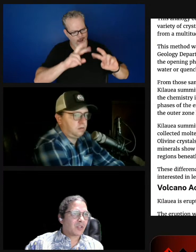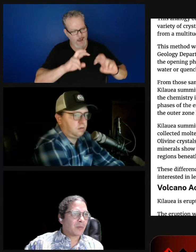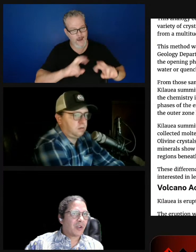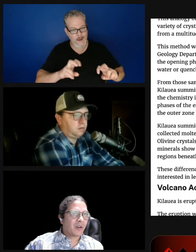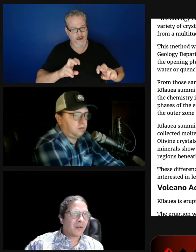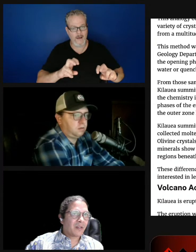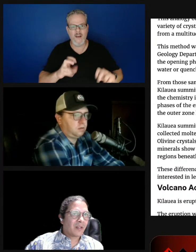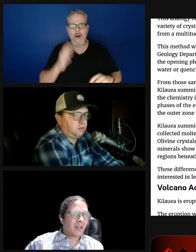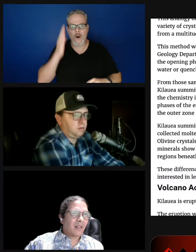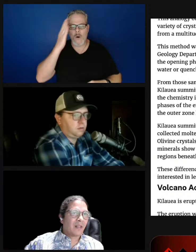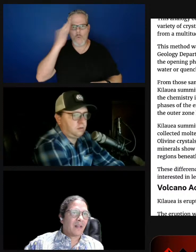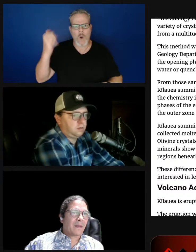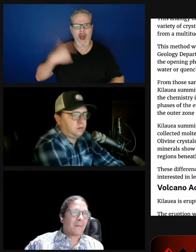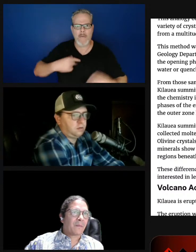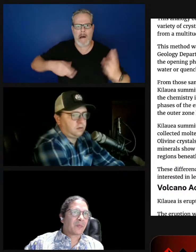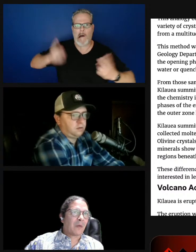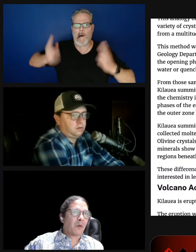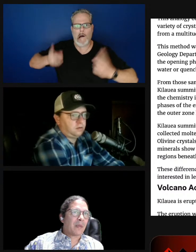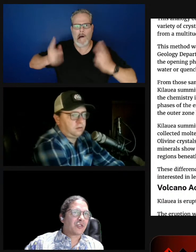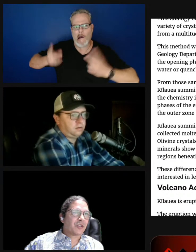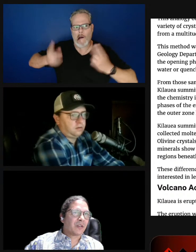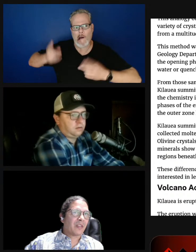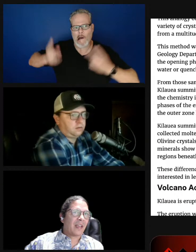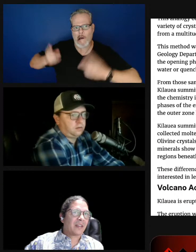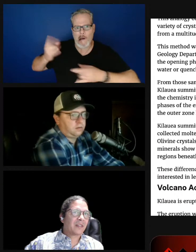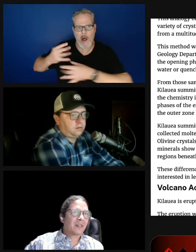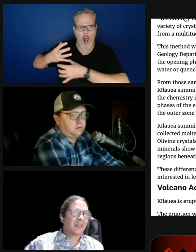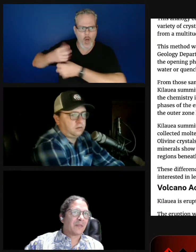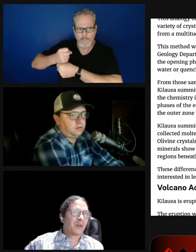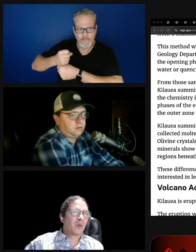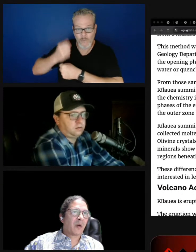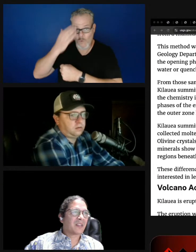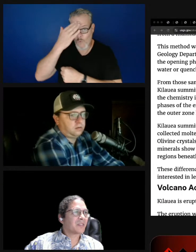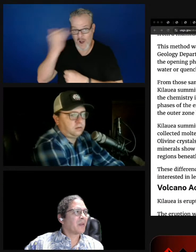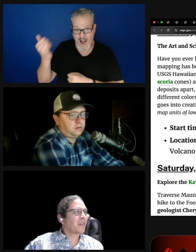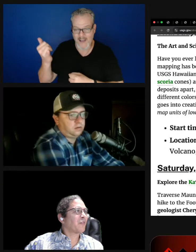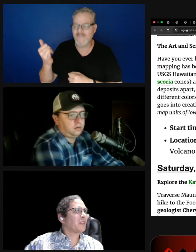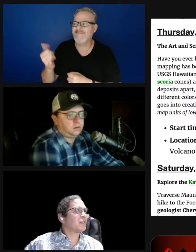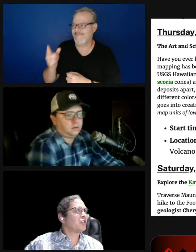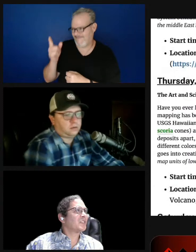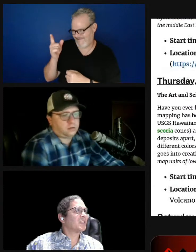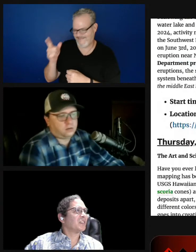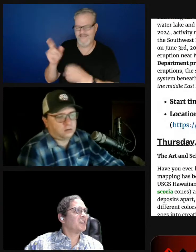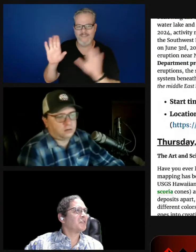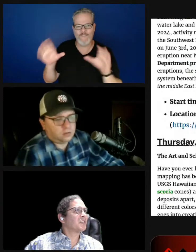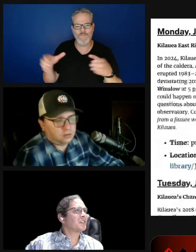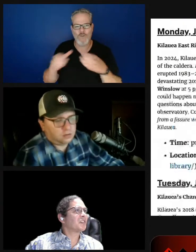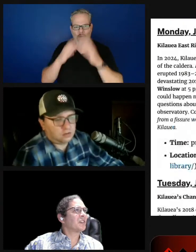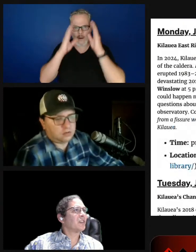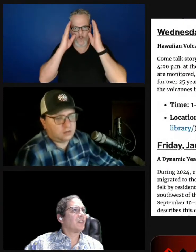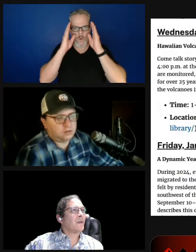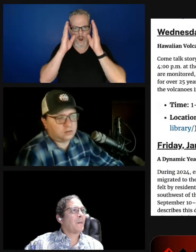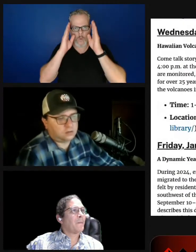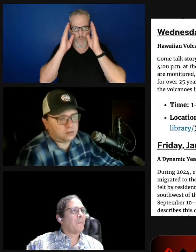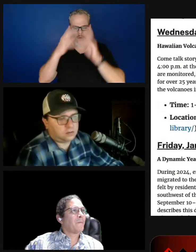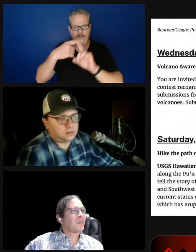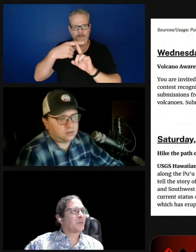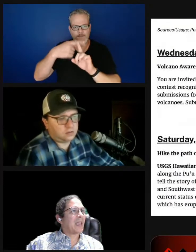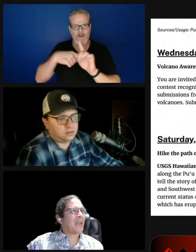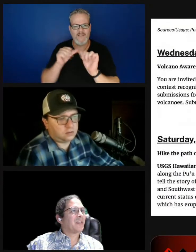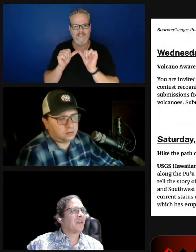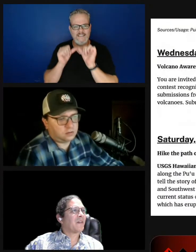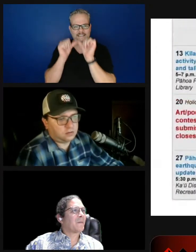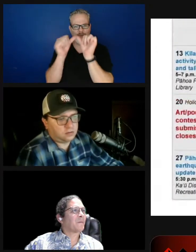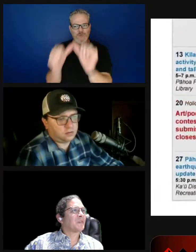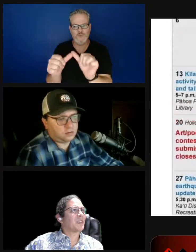I'm rushing so much here, I will mention that the Volcano Awareness Month for the USGS continues, as